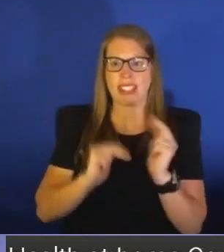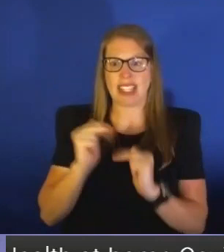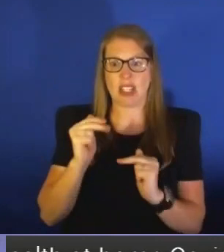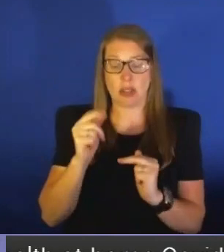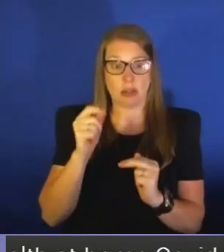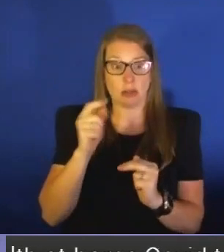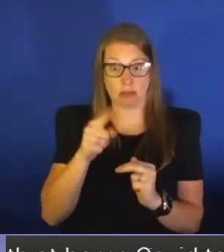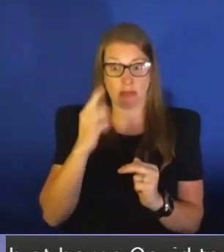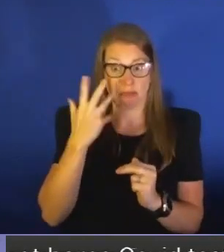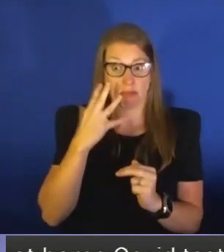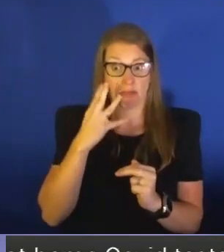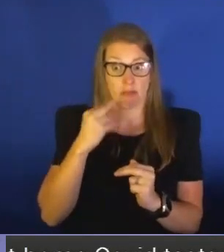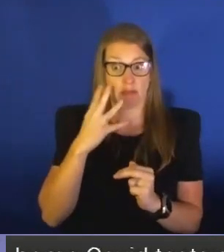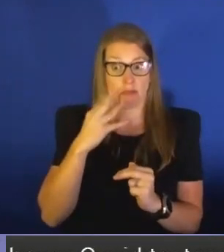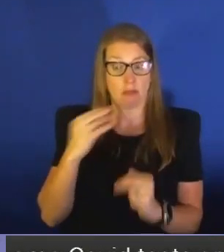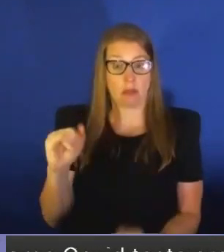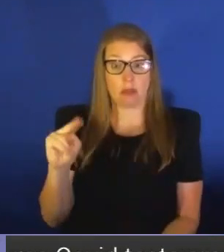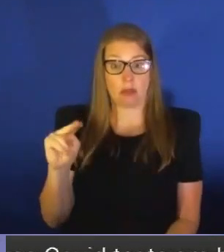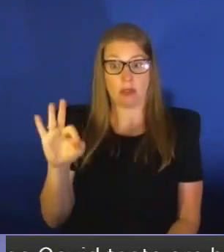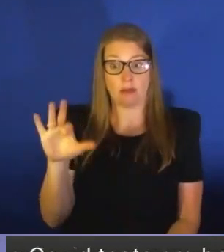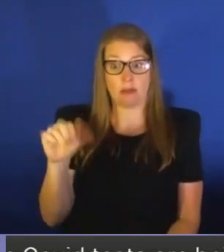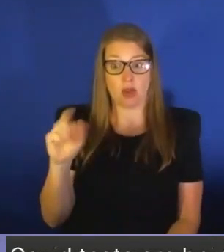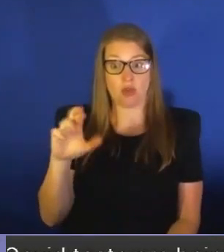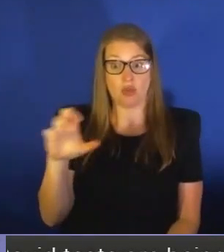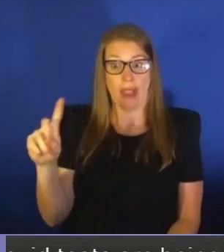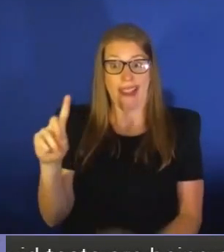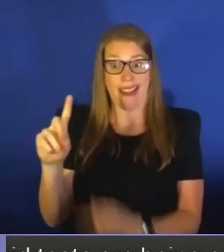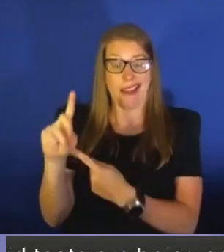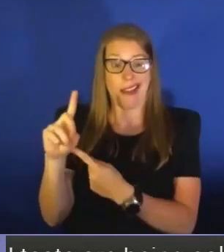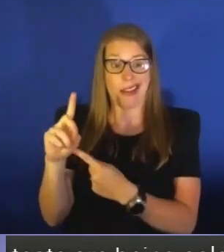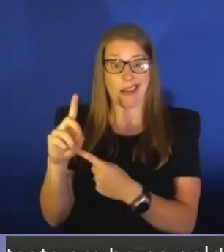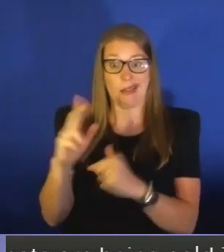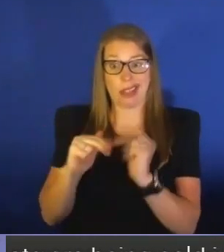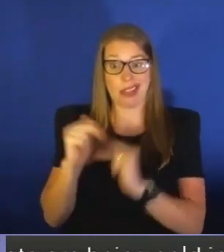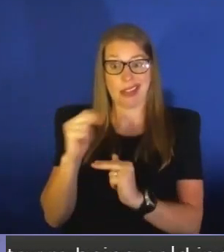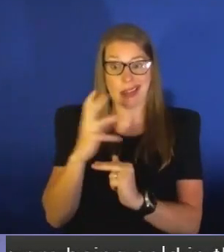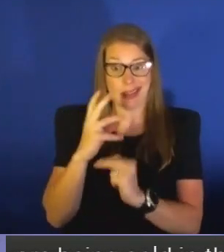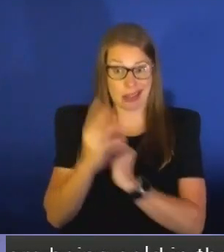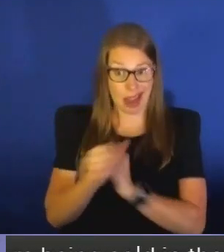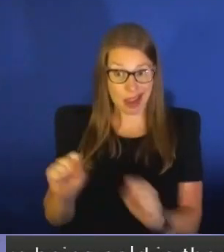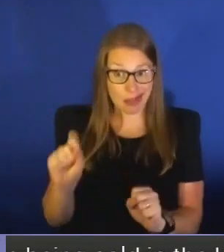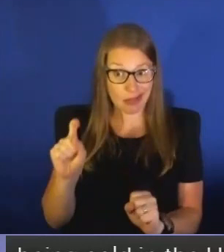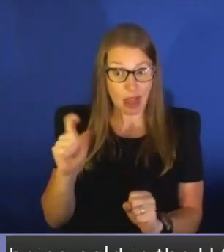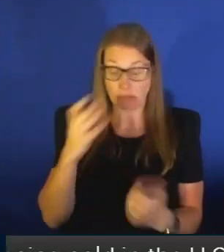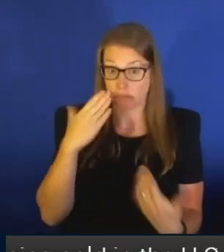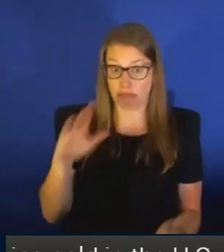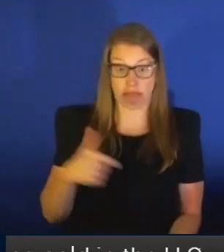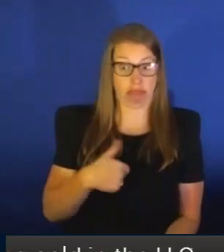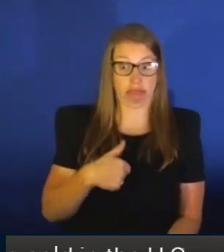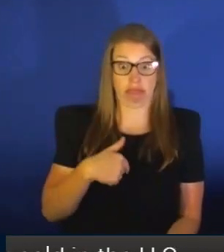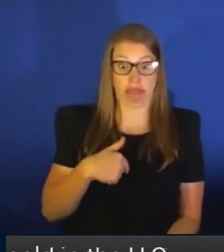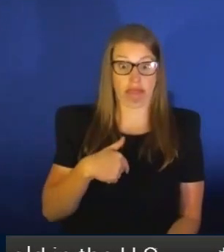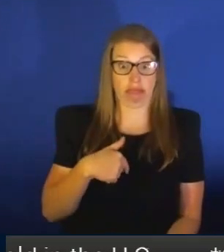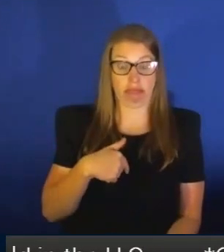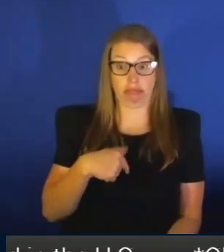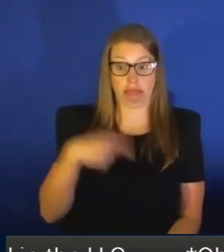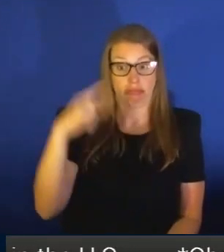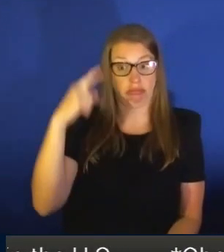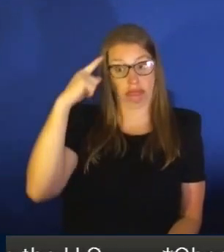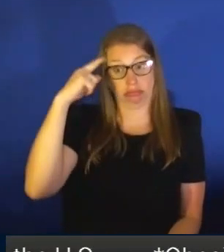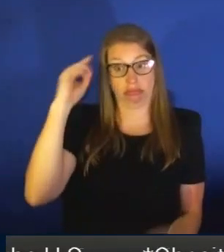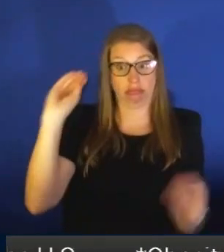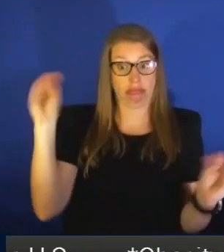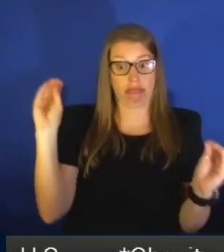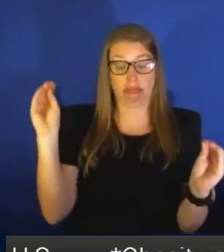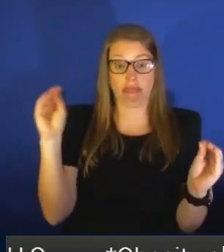workout facilities, and is that safe? I had never heard of that. But I have no idea. Dana, do you know? I've not heard of infrared. Anyone? There are like